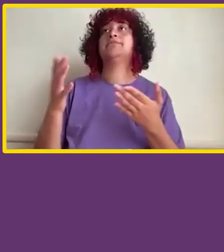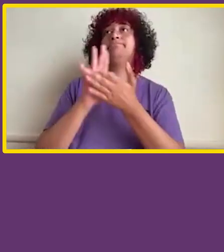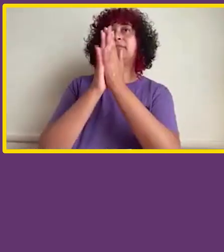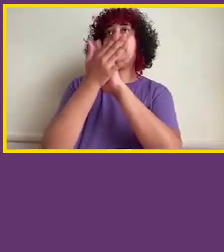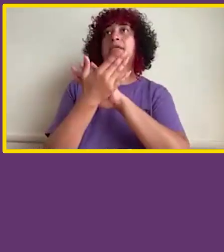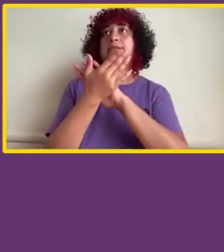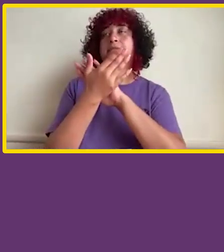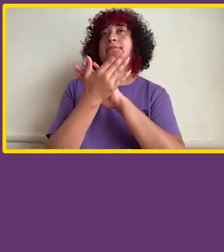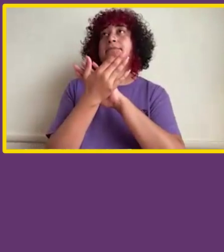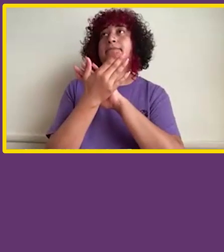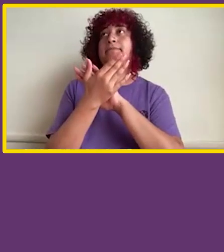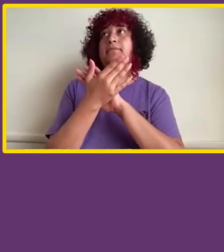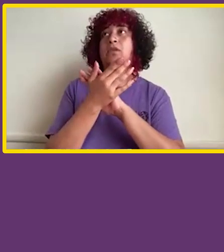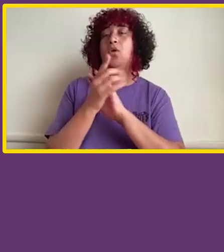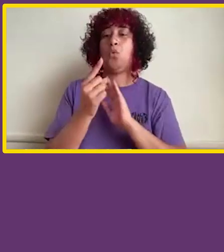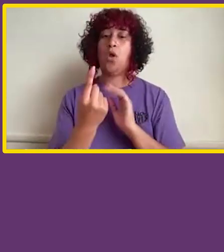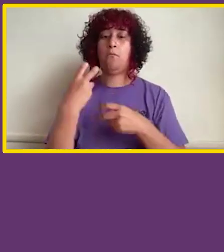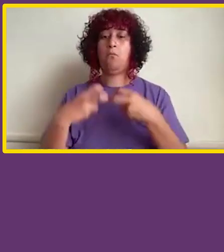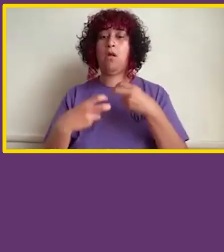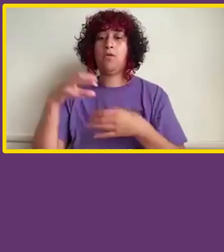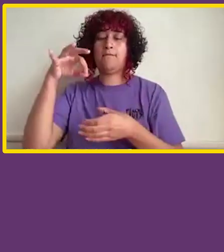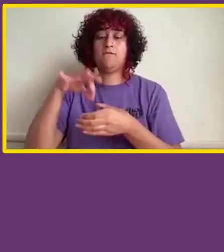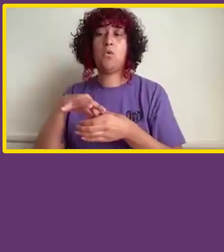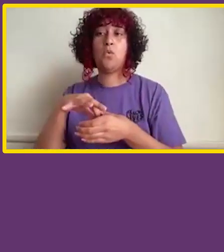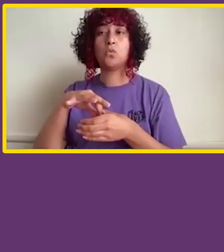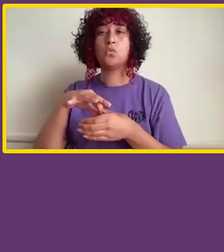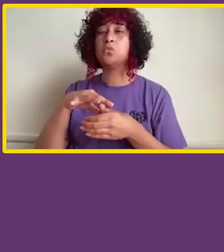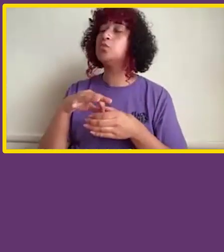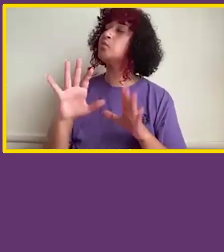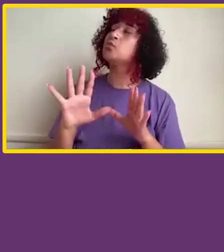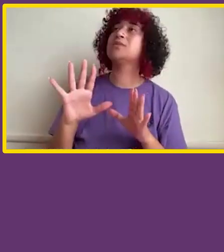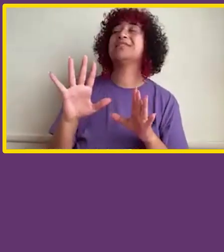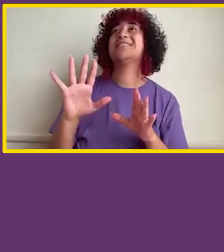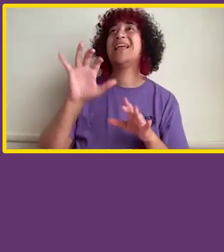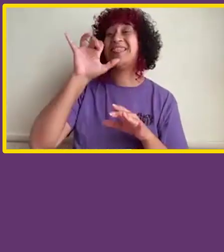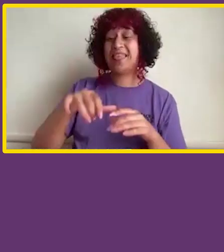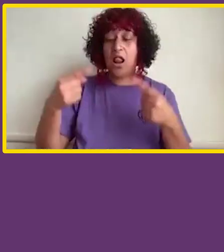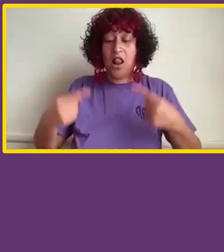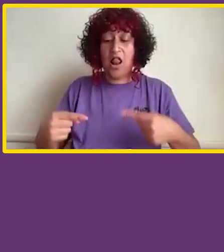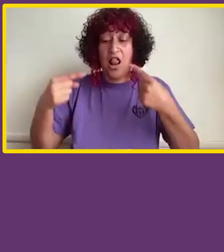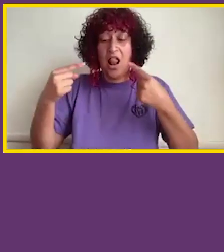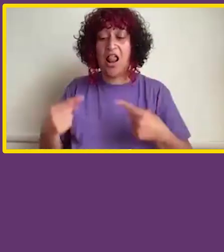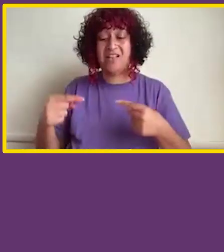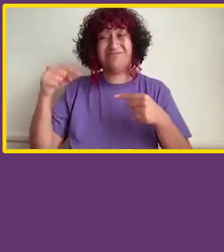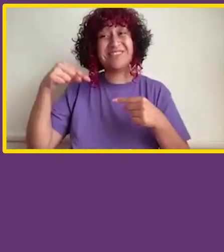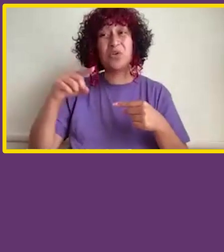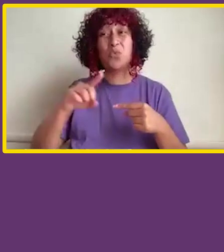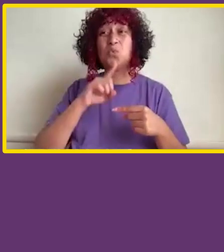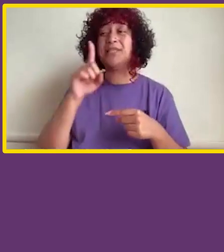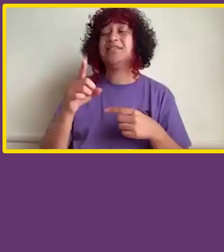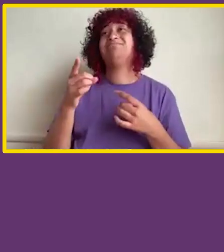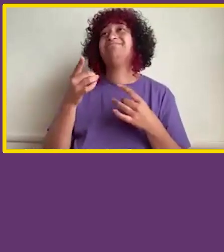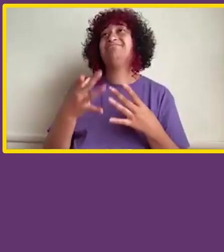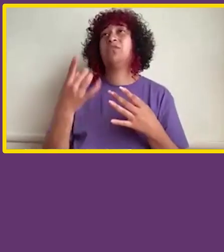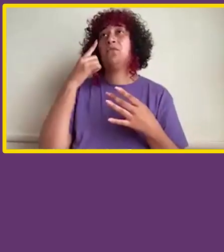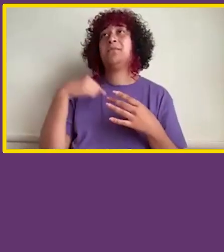looking like a single issue vote. And that infighting has been really really disheartening for me to